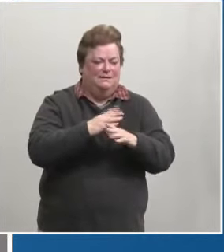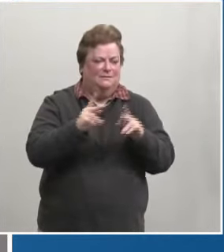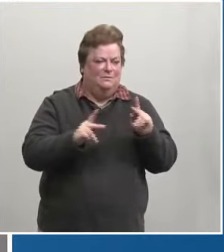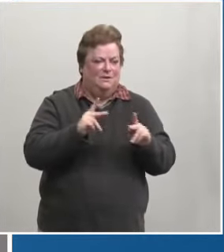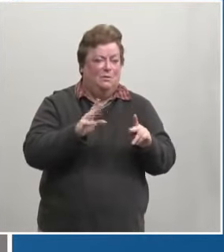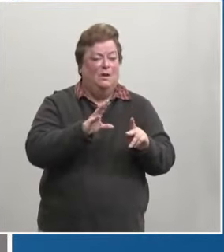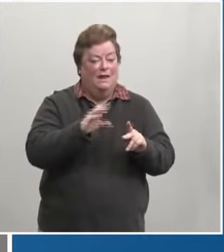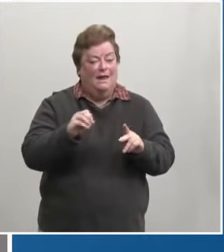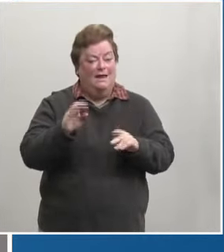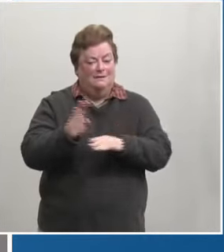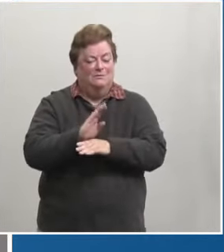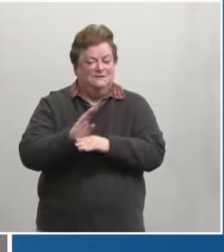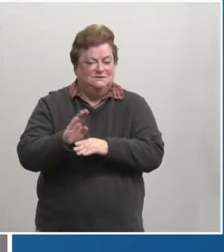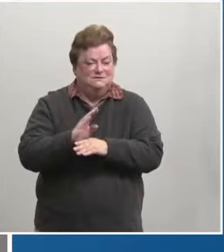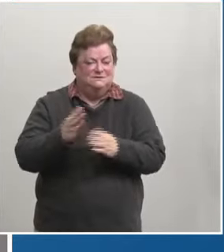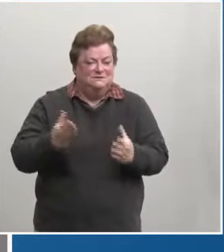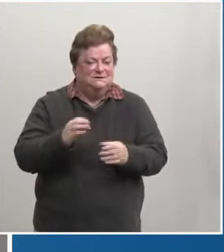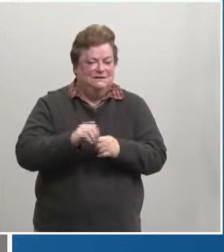livelihoods.